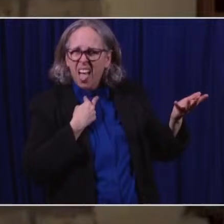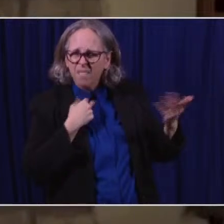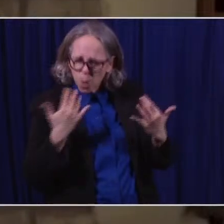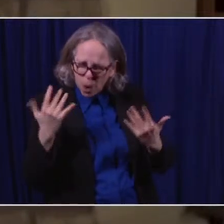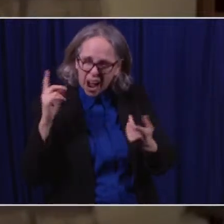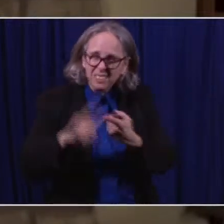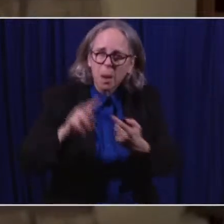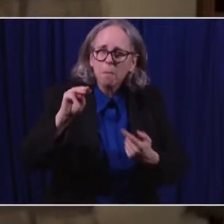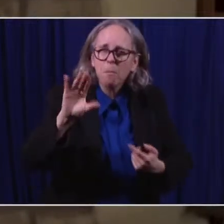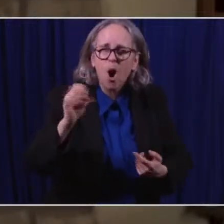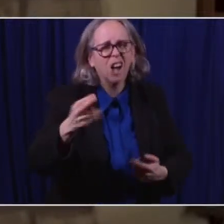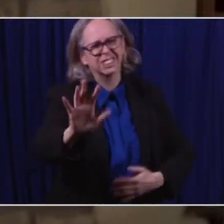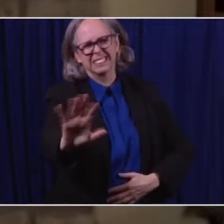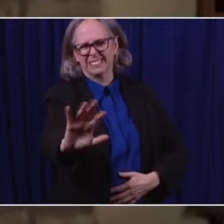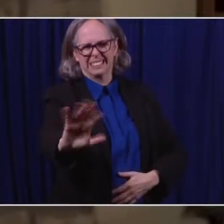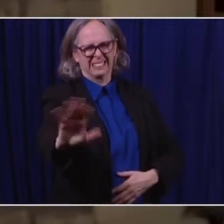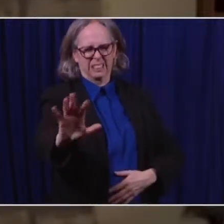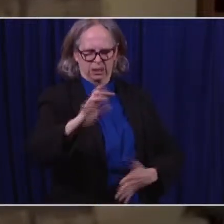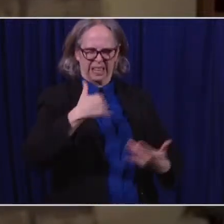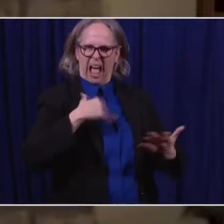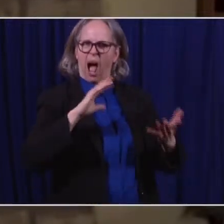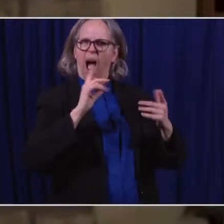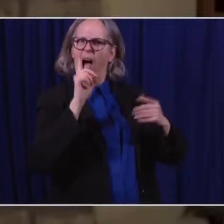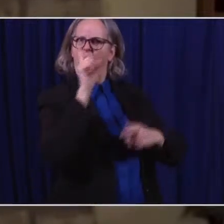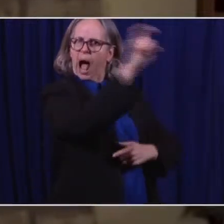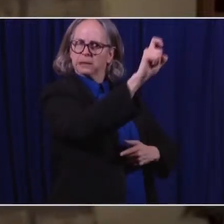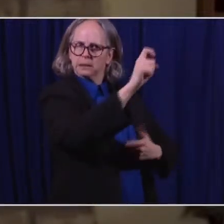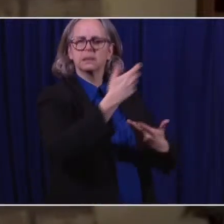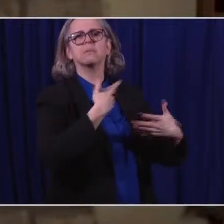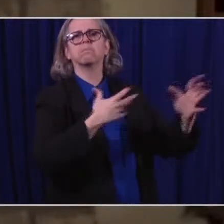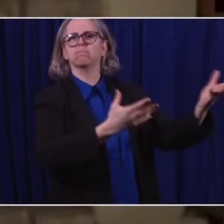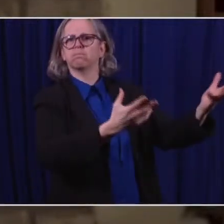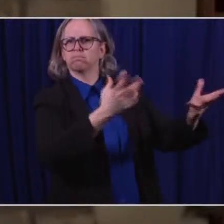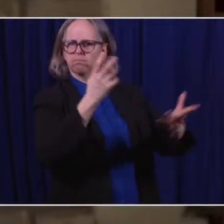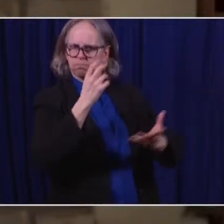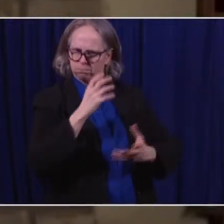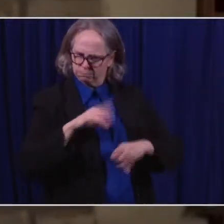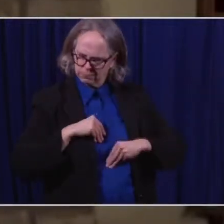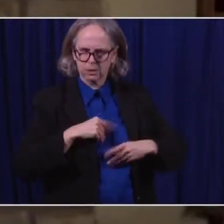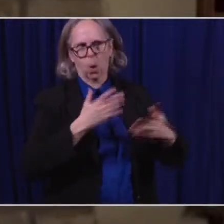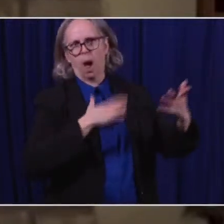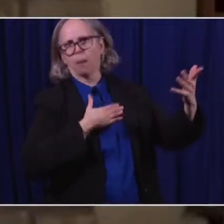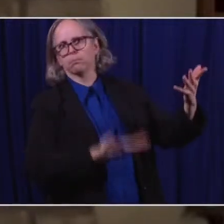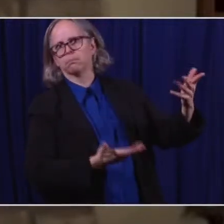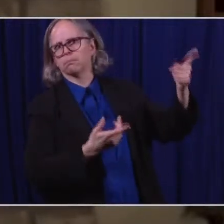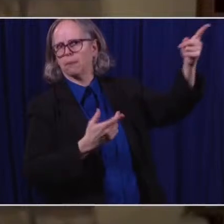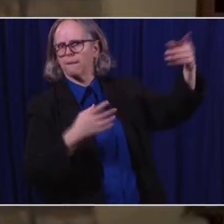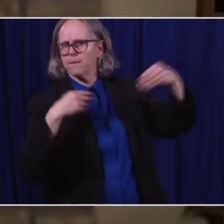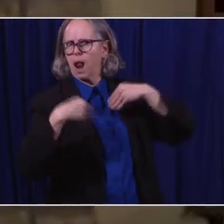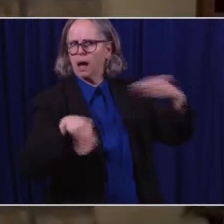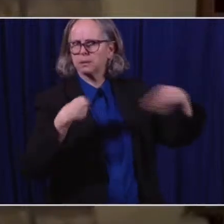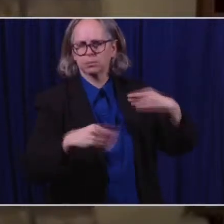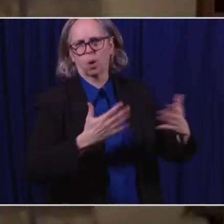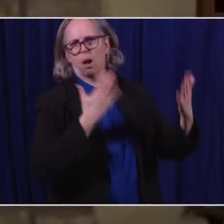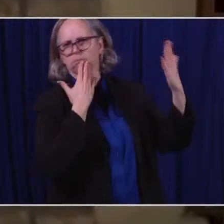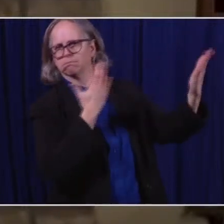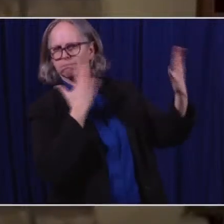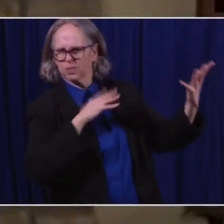happy that they were flexible and happy to be able to get these back. Let me talk for a moment about